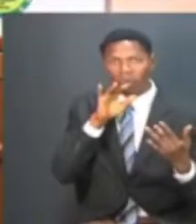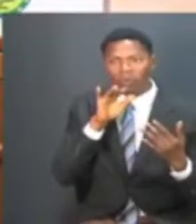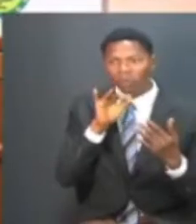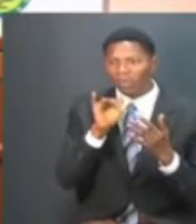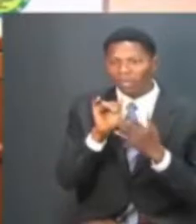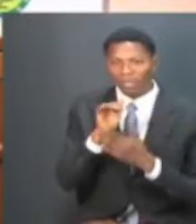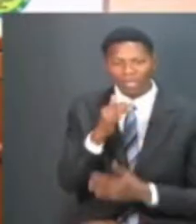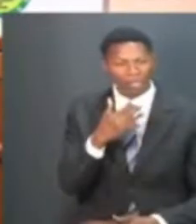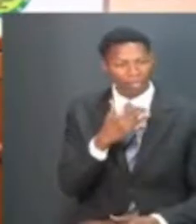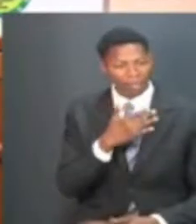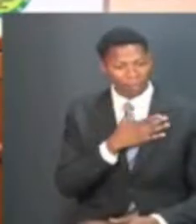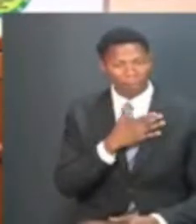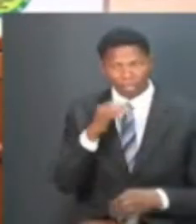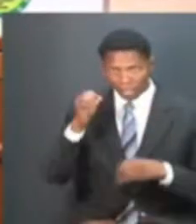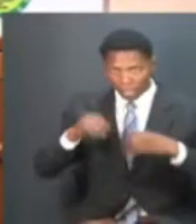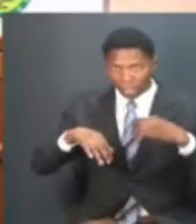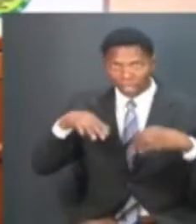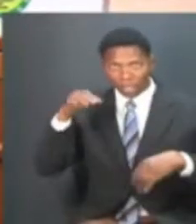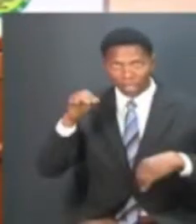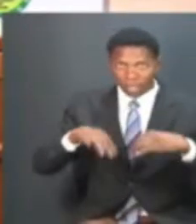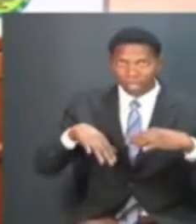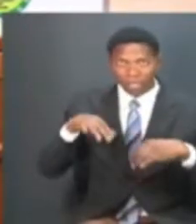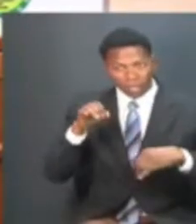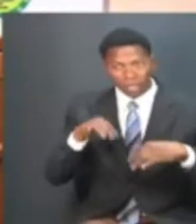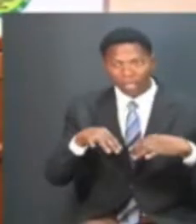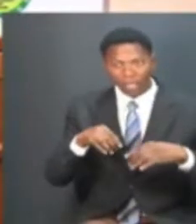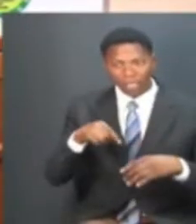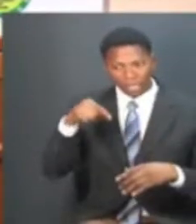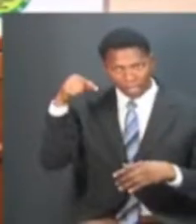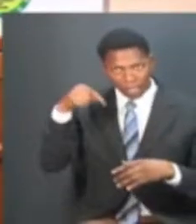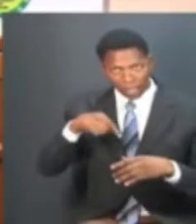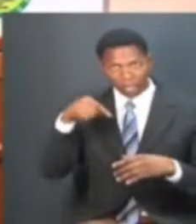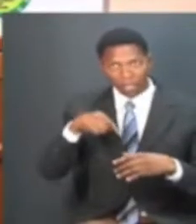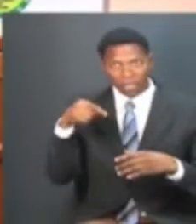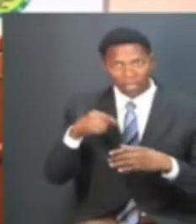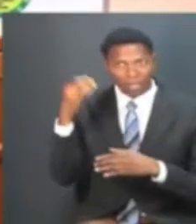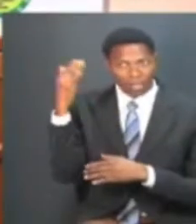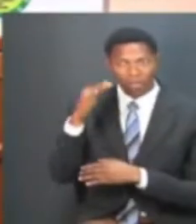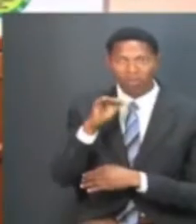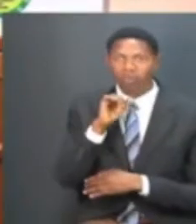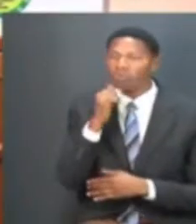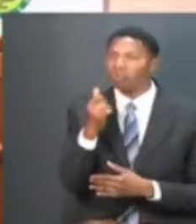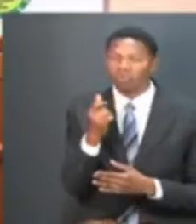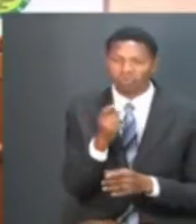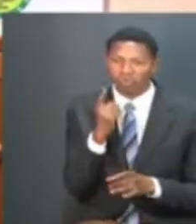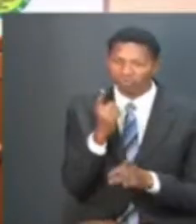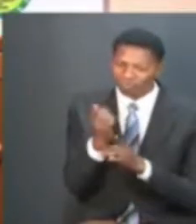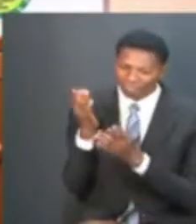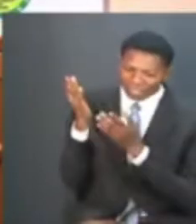my contribution towards these statements doesn't generate a debate.